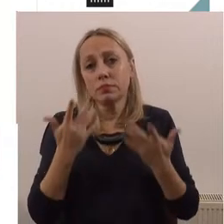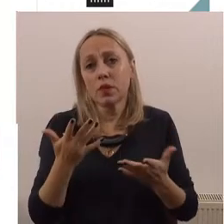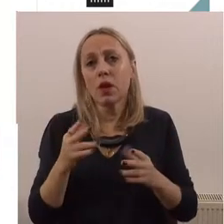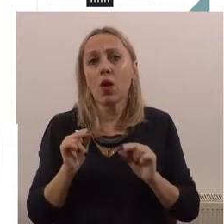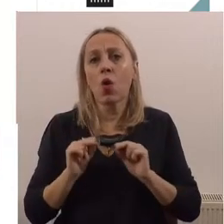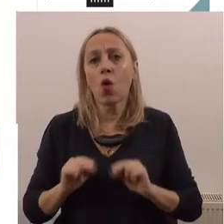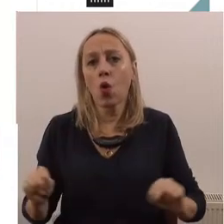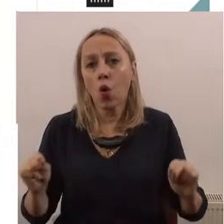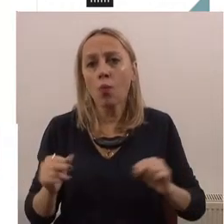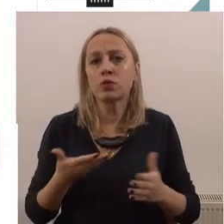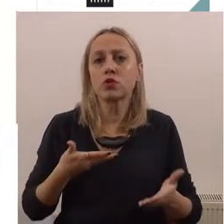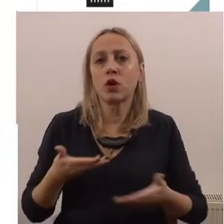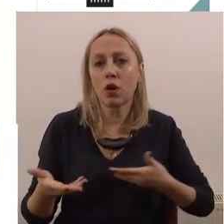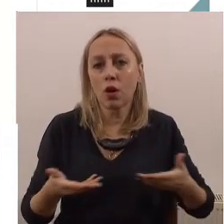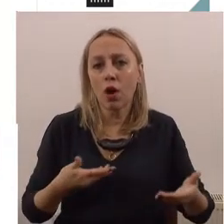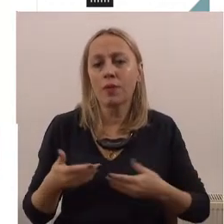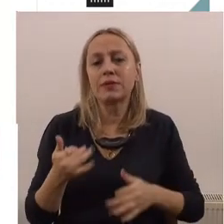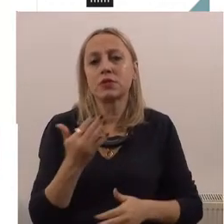in this.